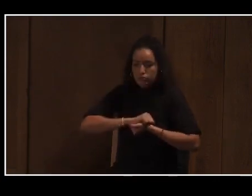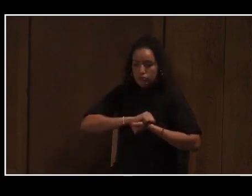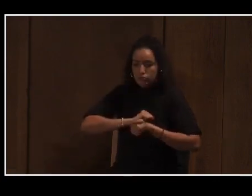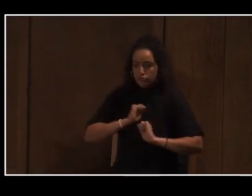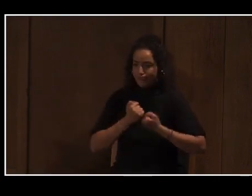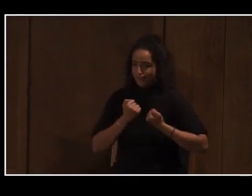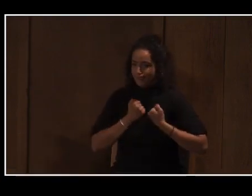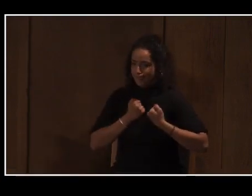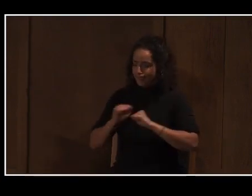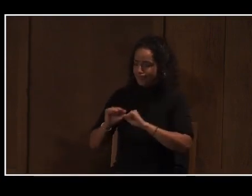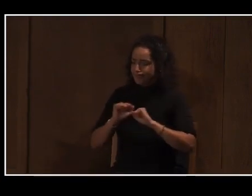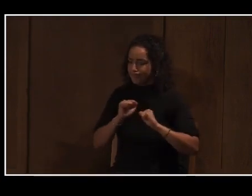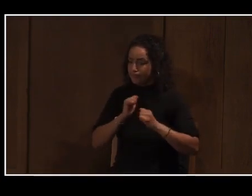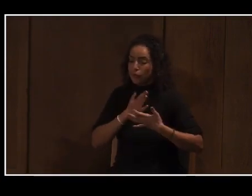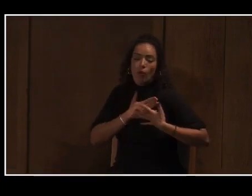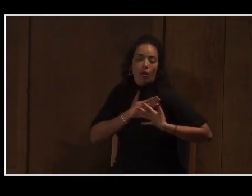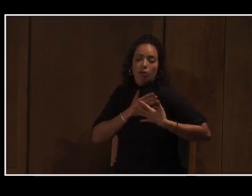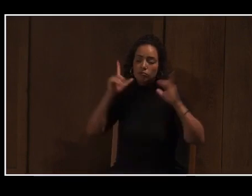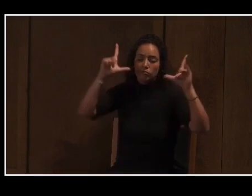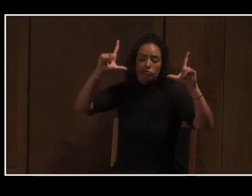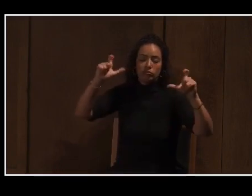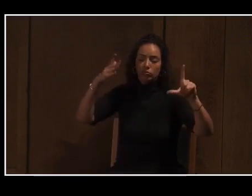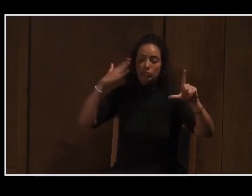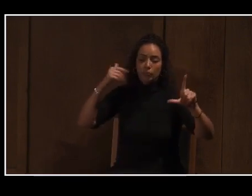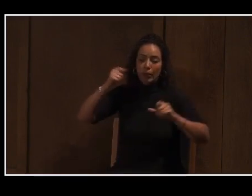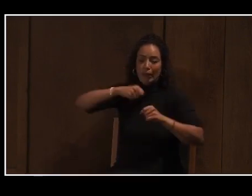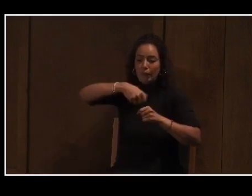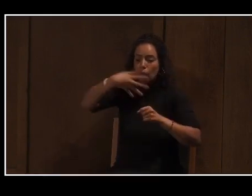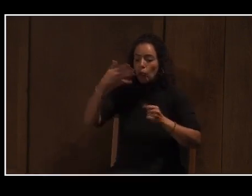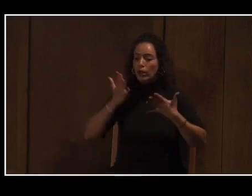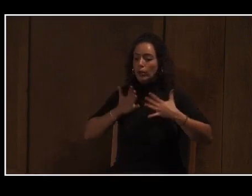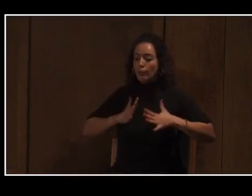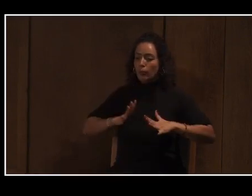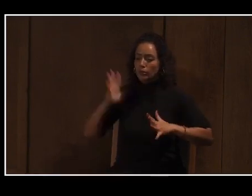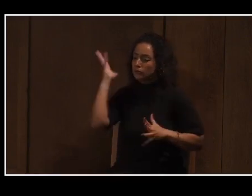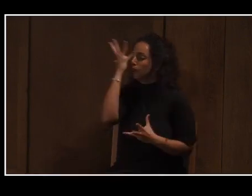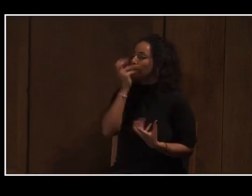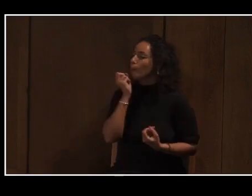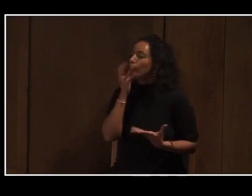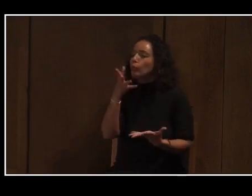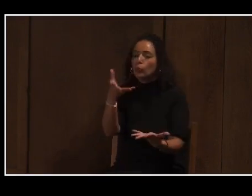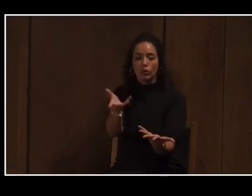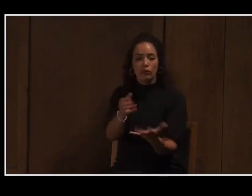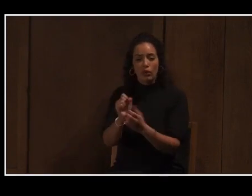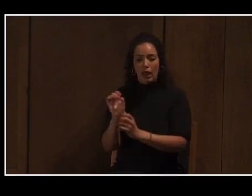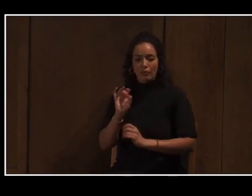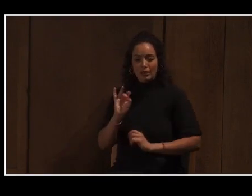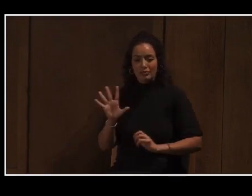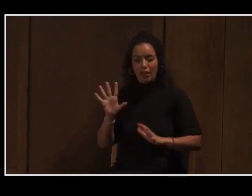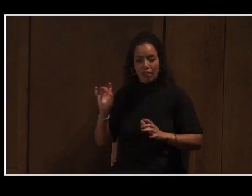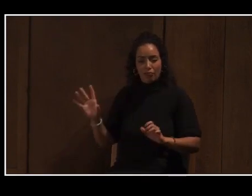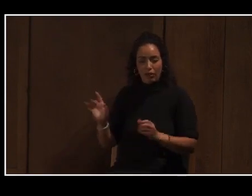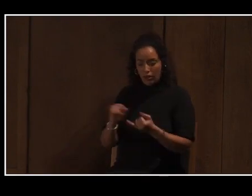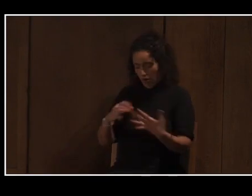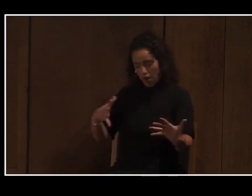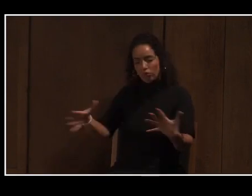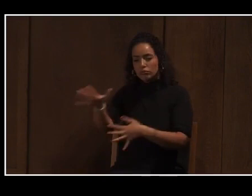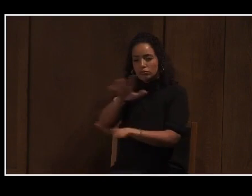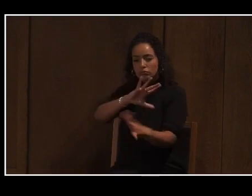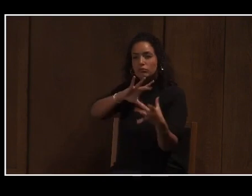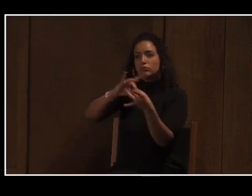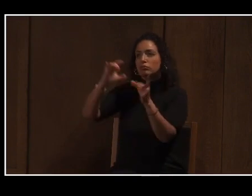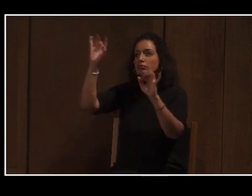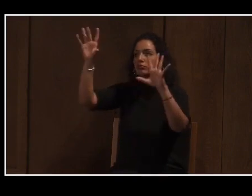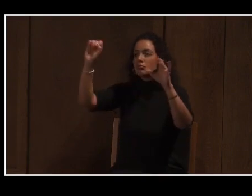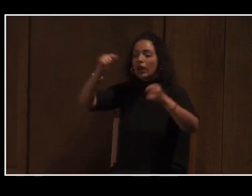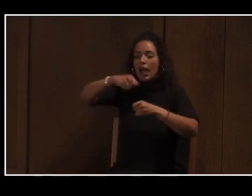image of Black queer bodies adorned, silver plates connecting them to the stars, the rainbow flag, the transgender pride